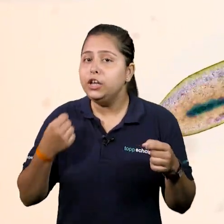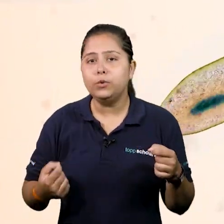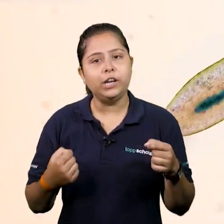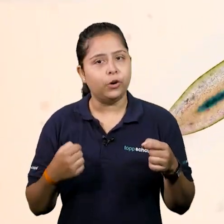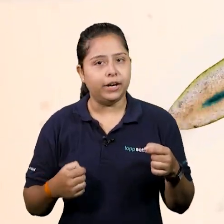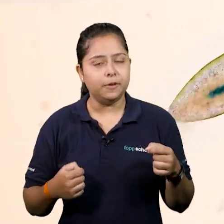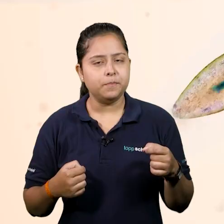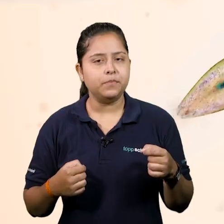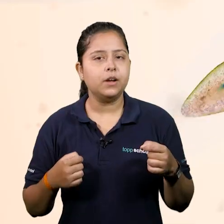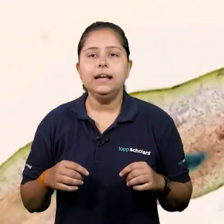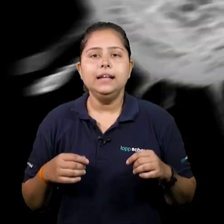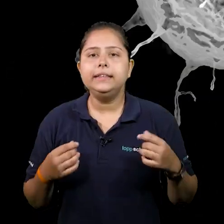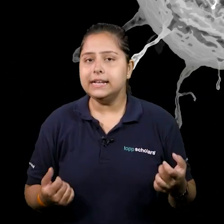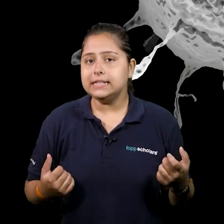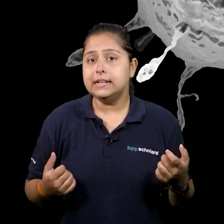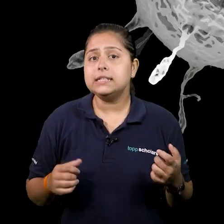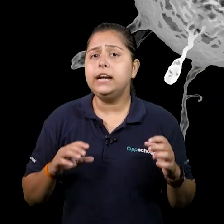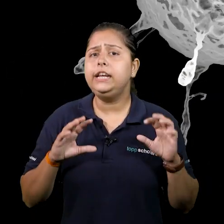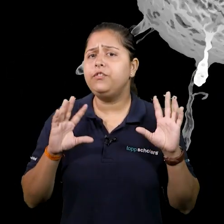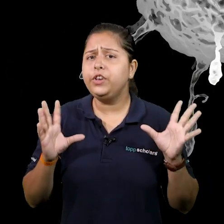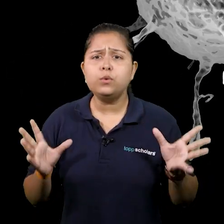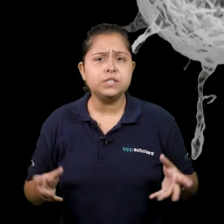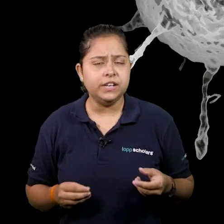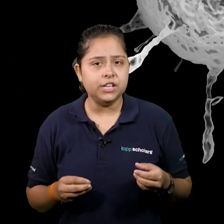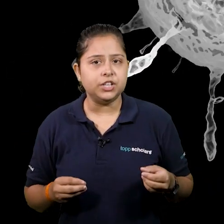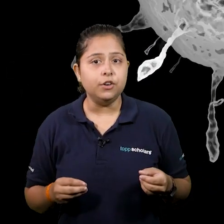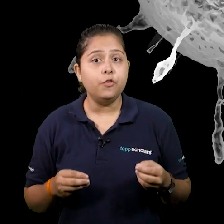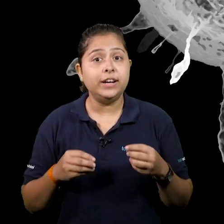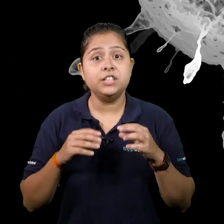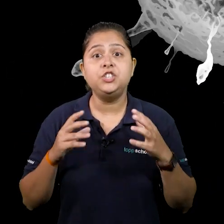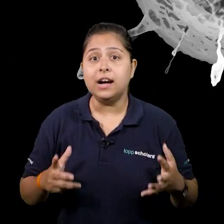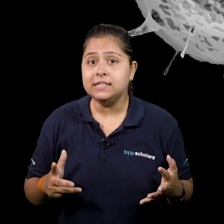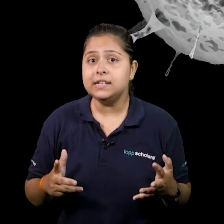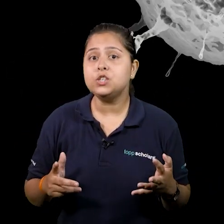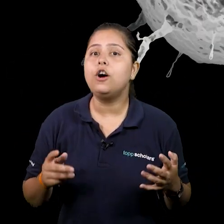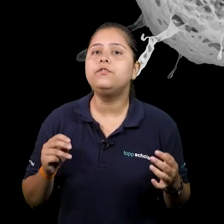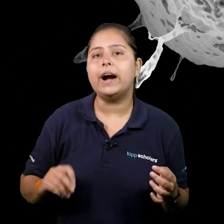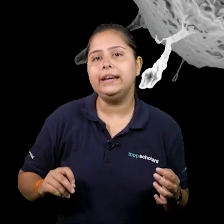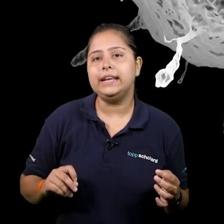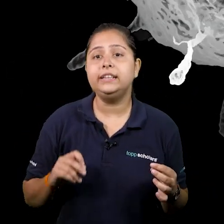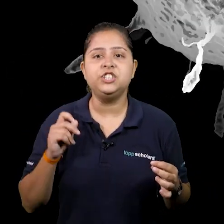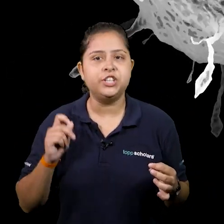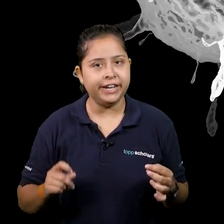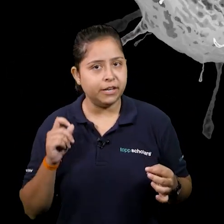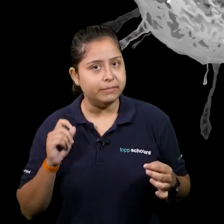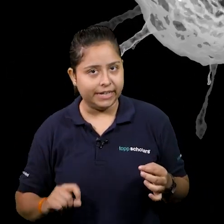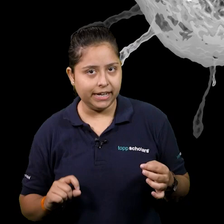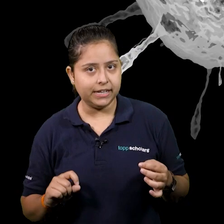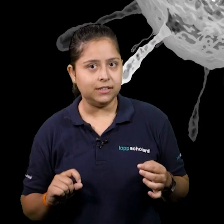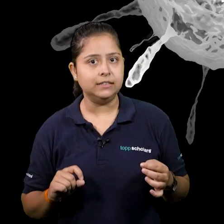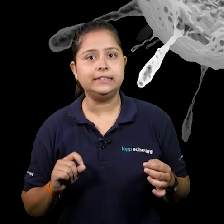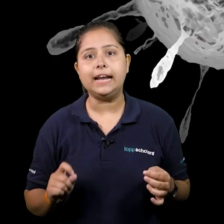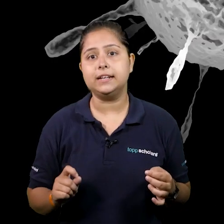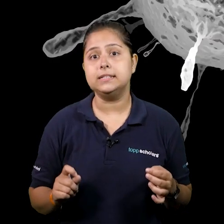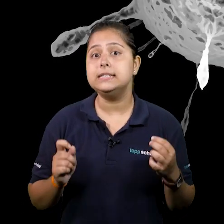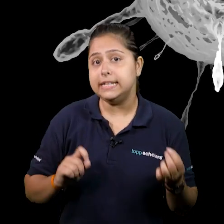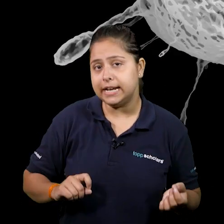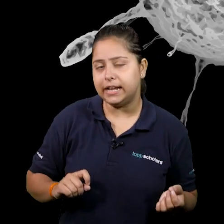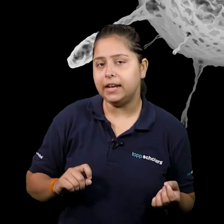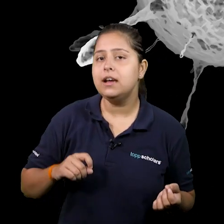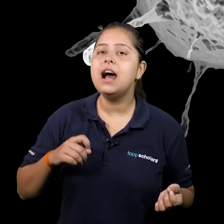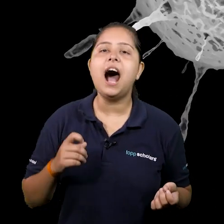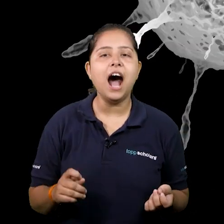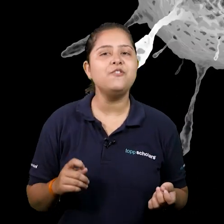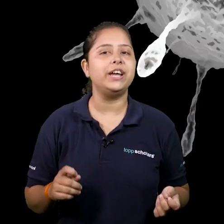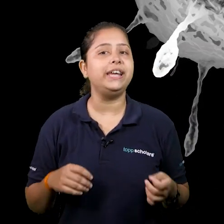the nucleoid. This is a diffuse region where the chances of finding the genetic material, that is